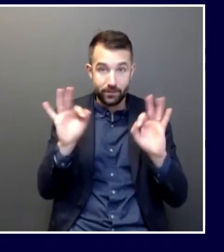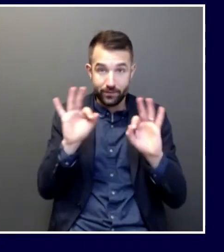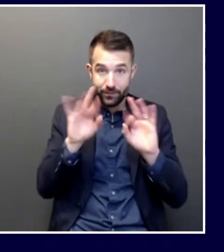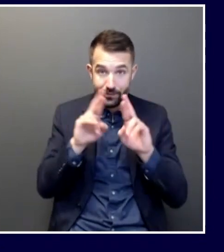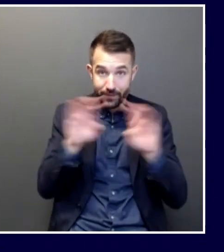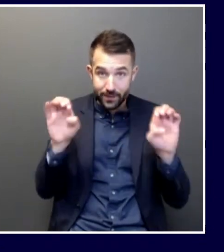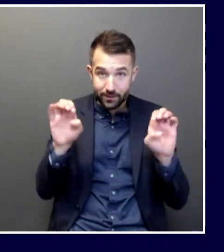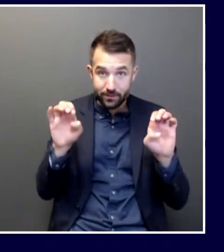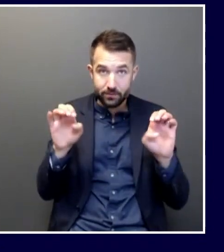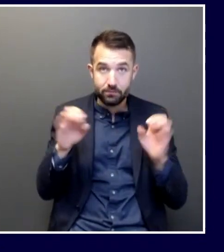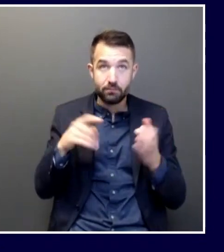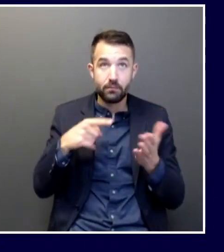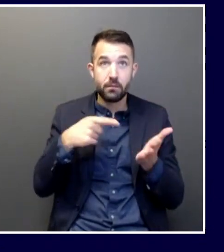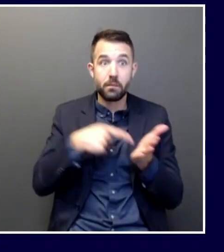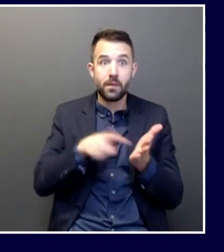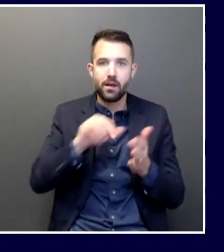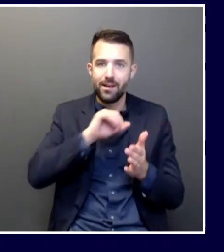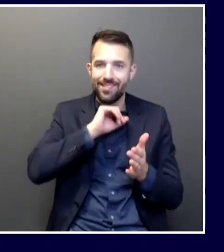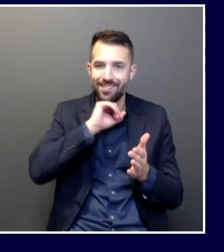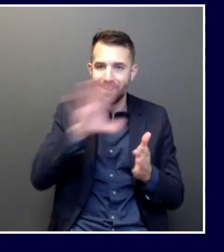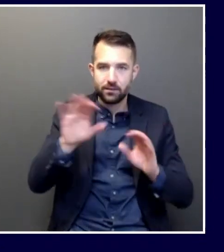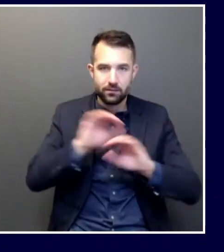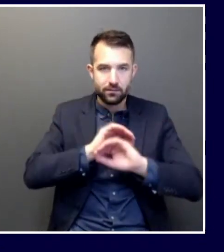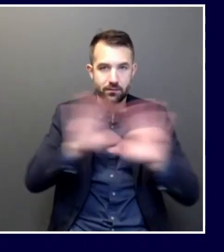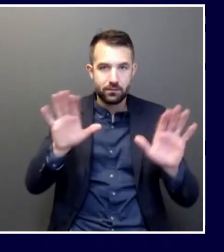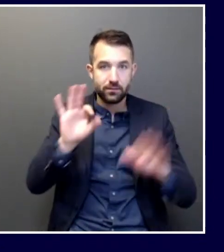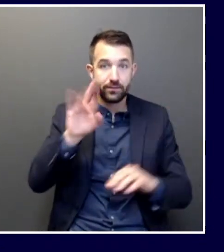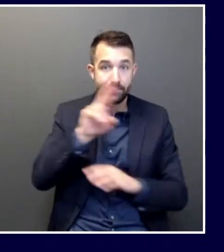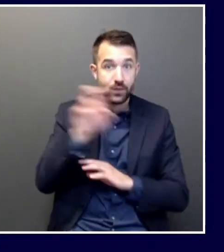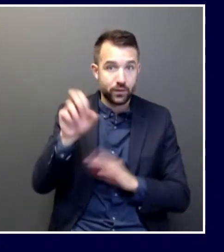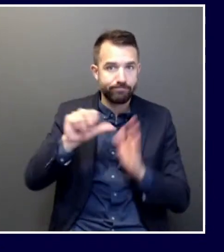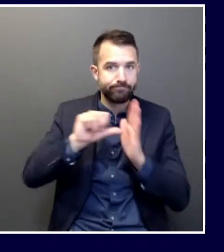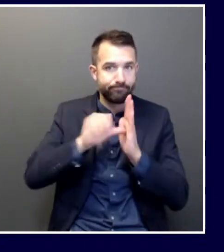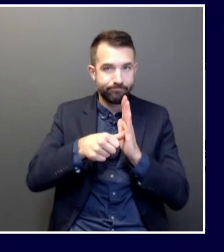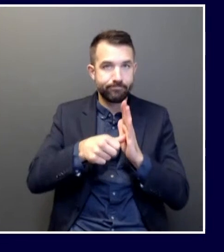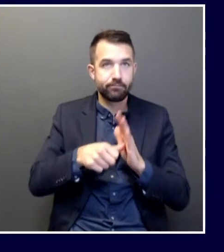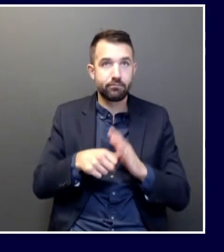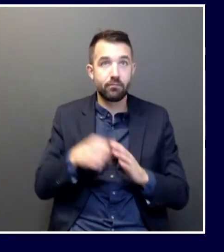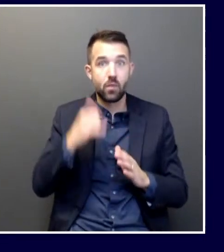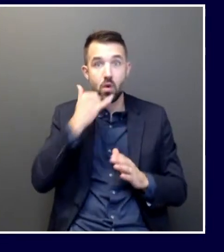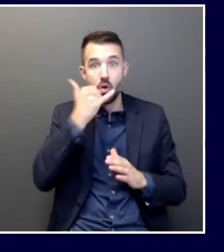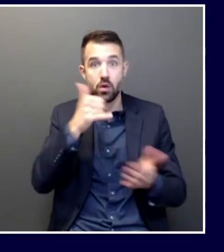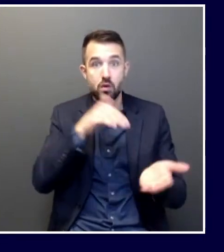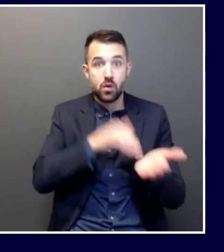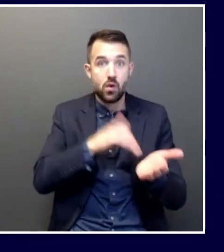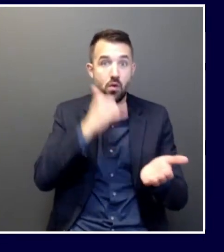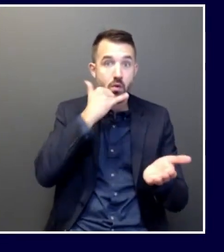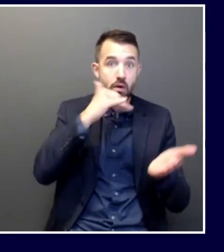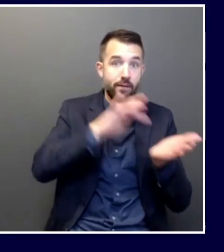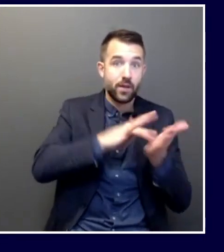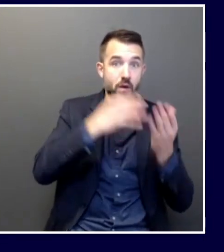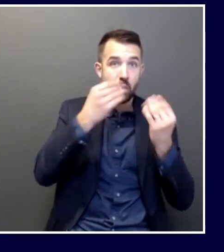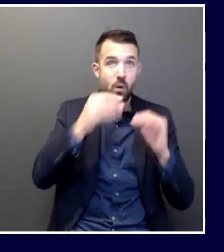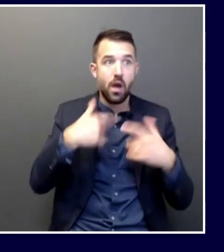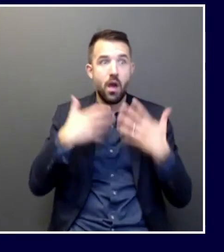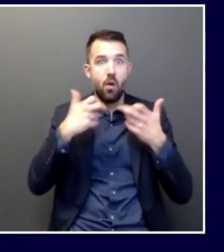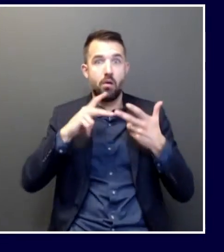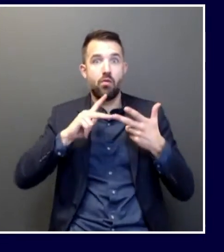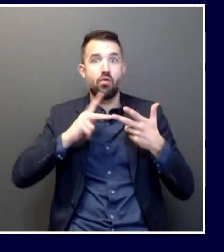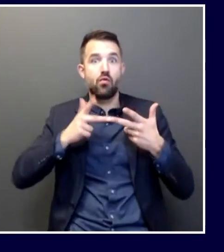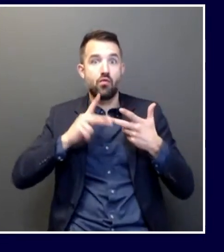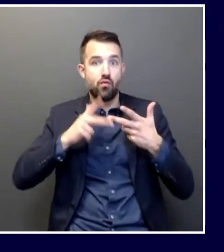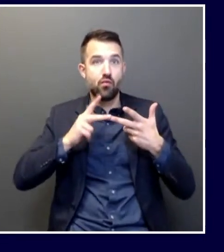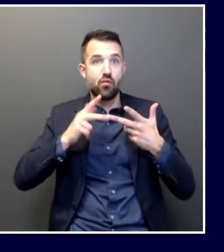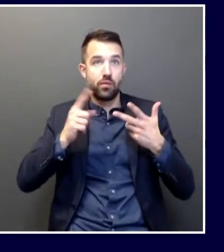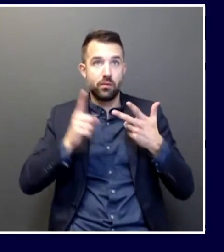why, again, when you are calling your doctor or going to a pharmacy, just say that you want the booster shot. If you get other healthcare, there may be a cost to that,